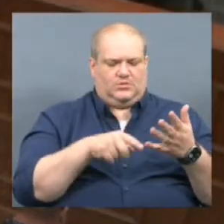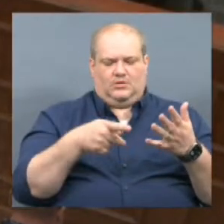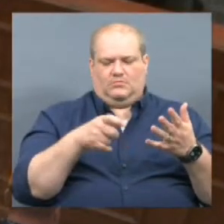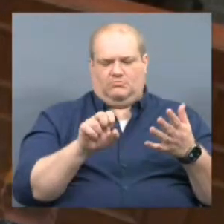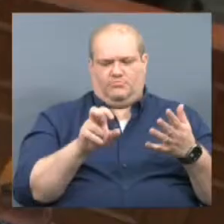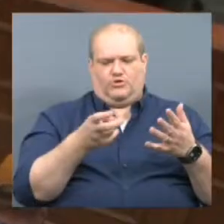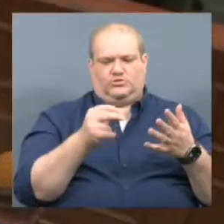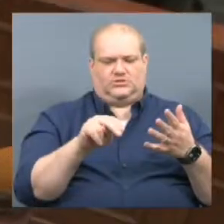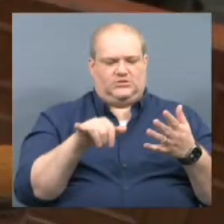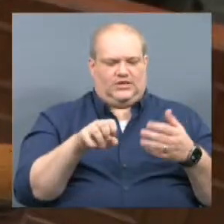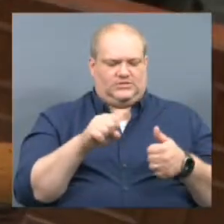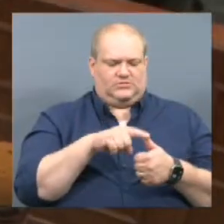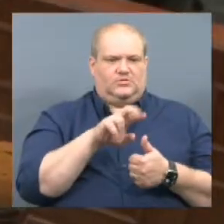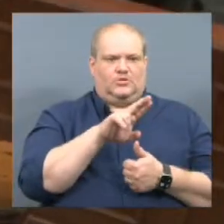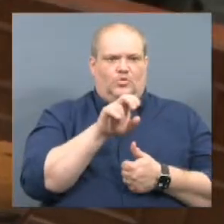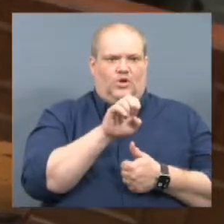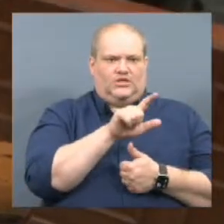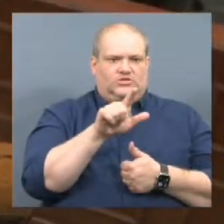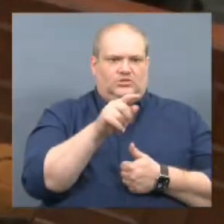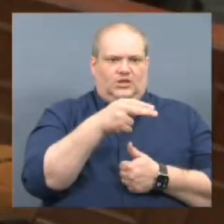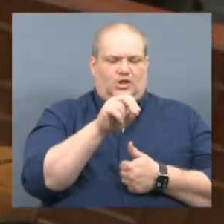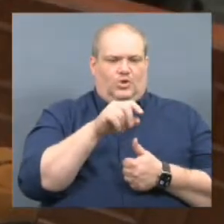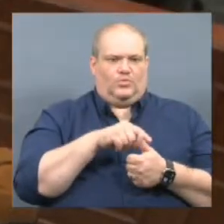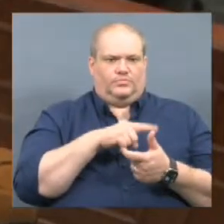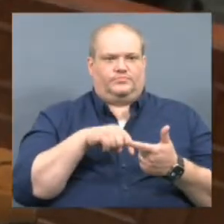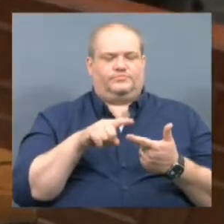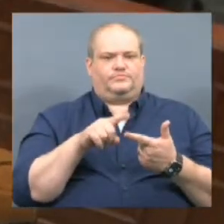Yes. Russell? No.